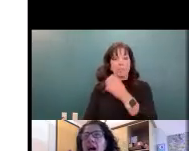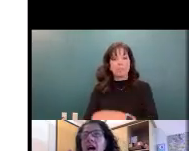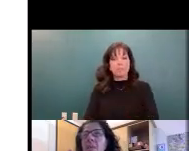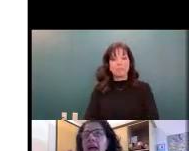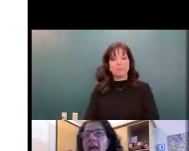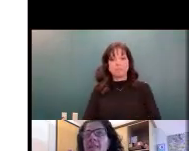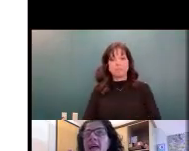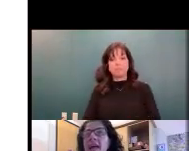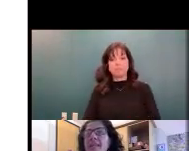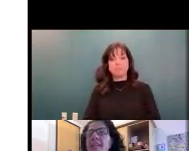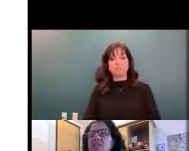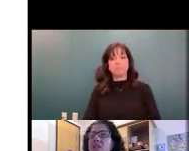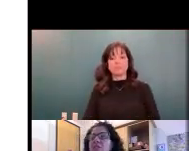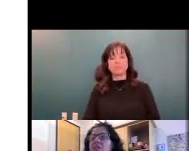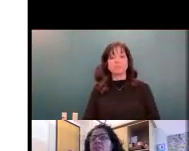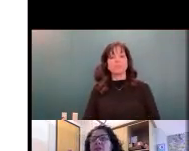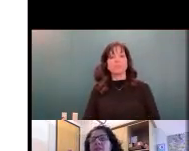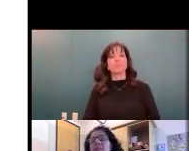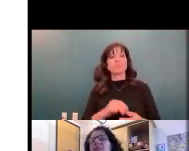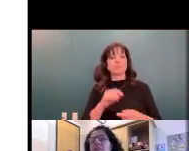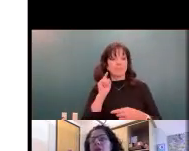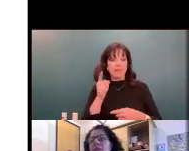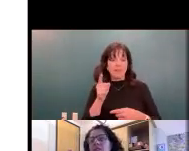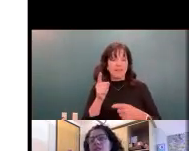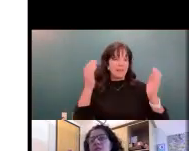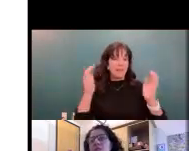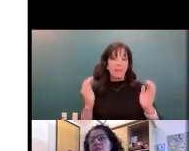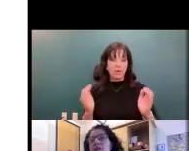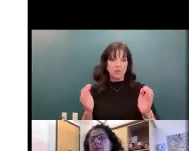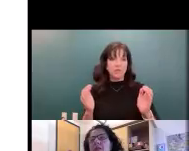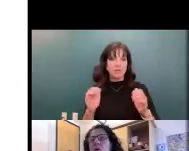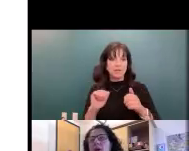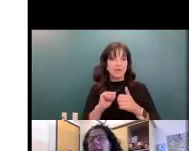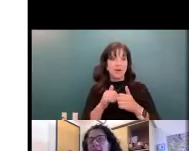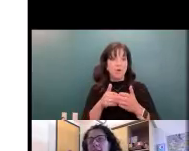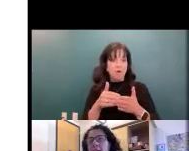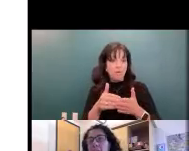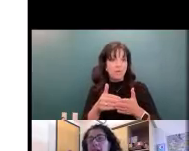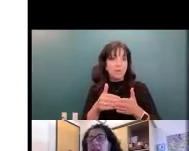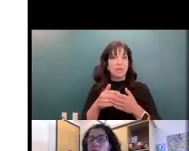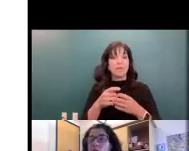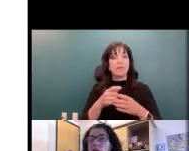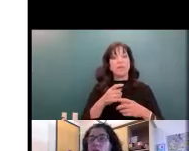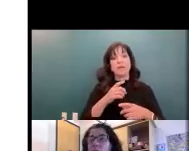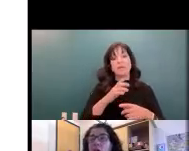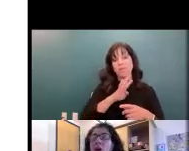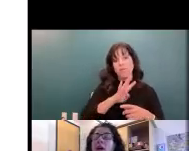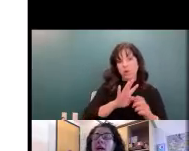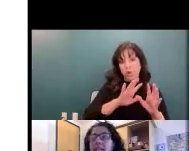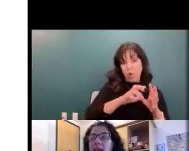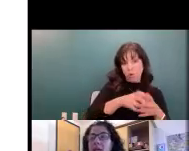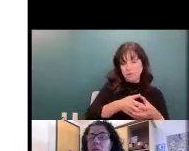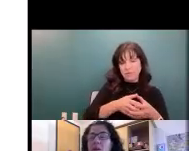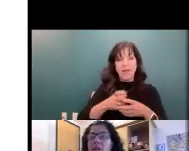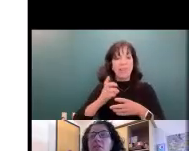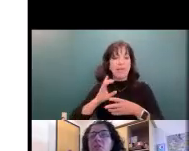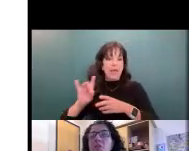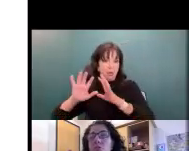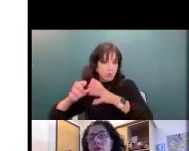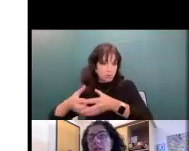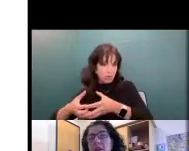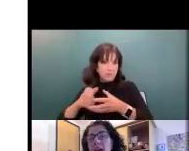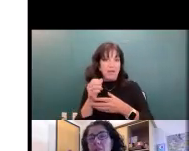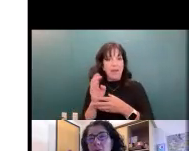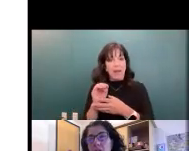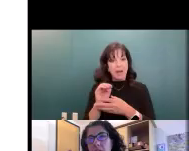Right. And then this is a comparison of the prevalence between 4 and 8-year-olds. In the ADDM network, for